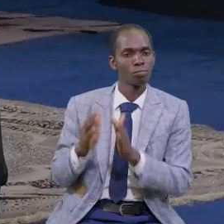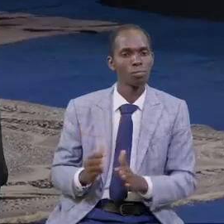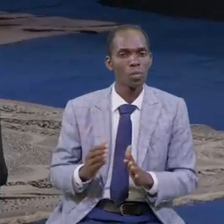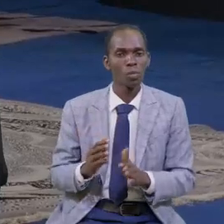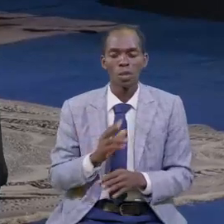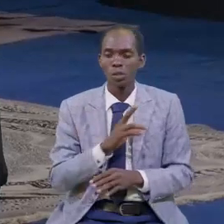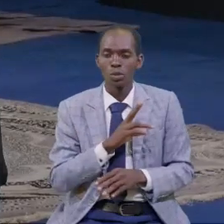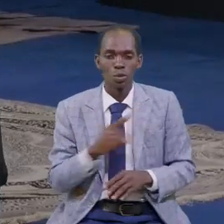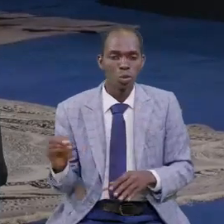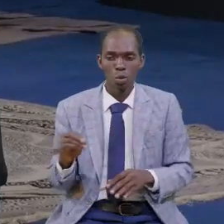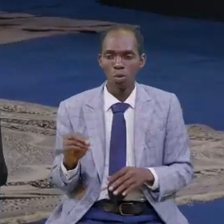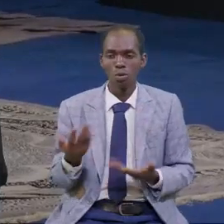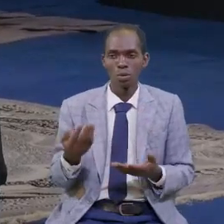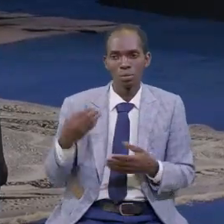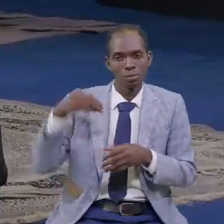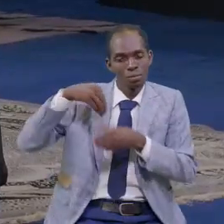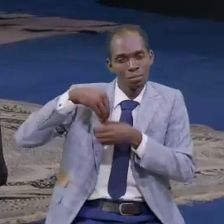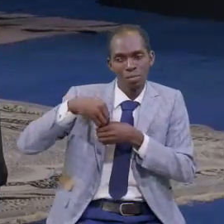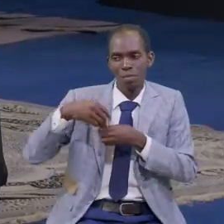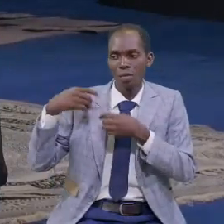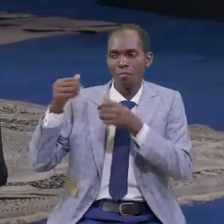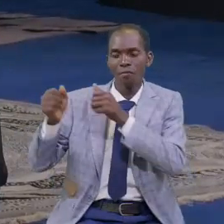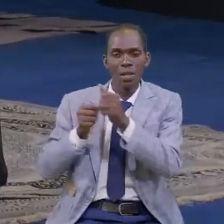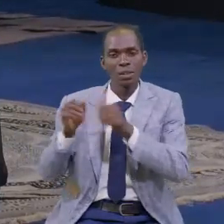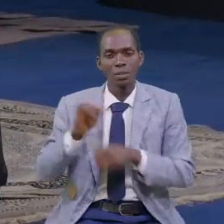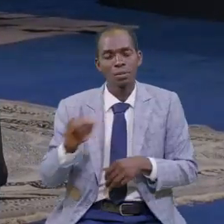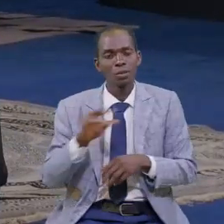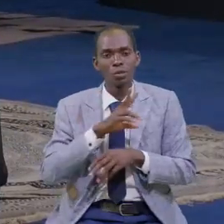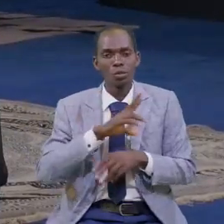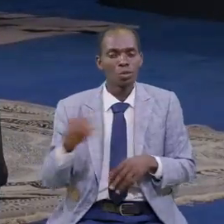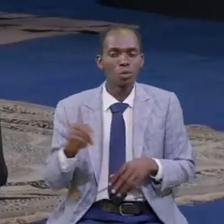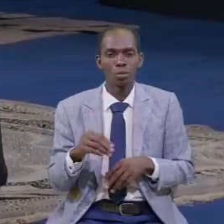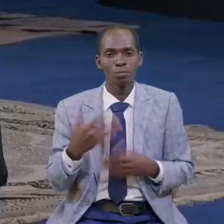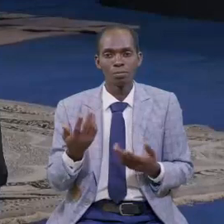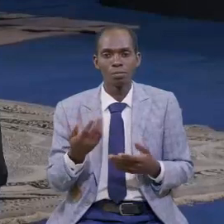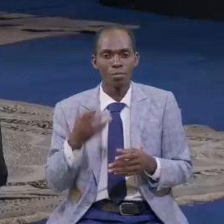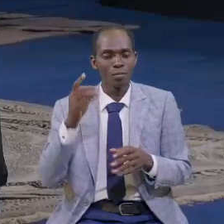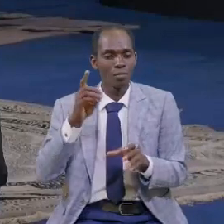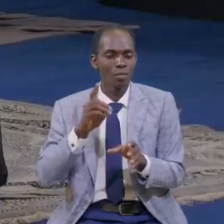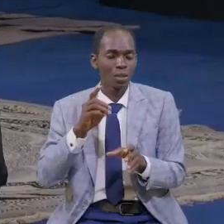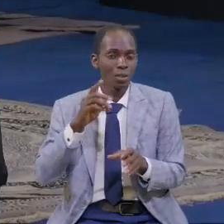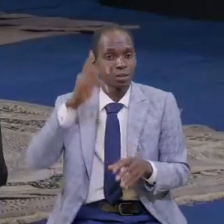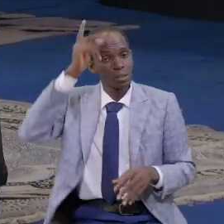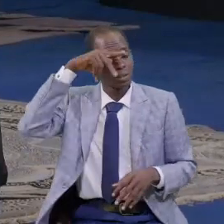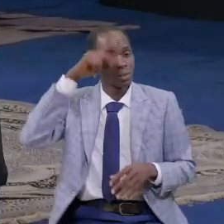psychological fighting. There's no diplomatic fighting. There is no fighting